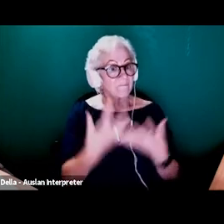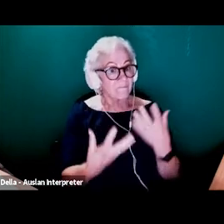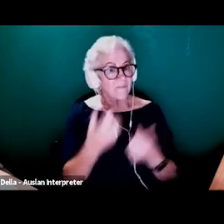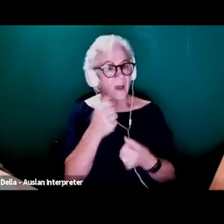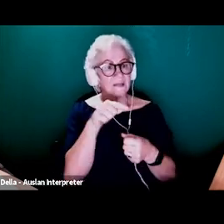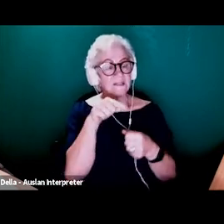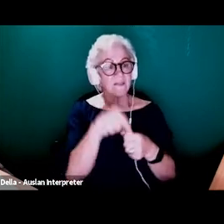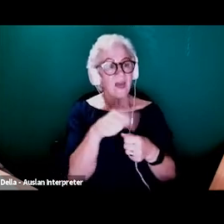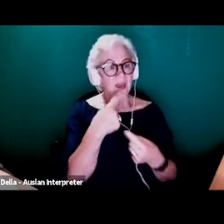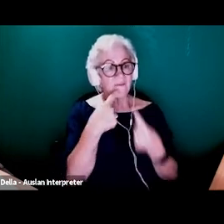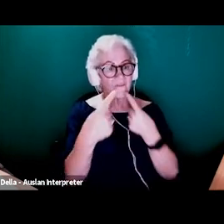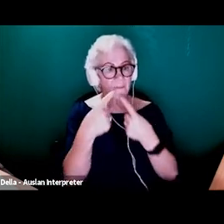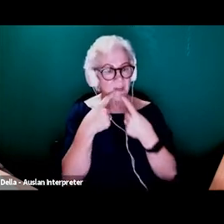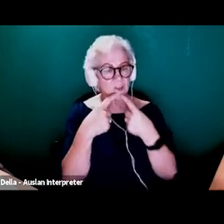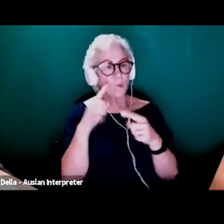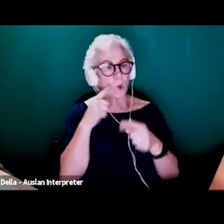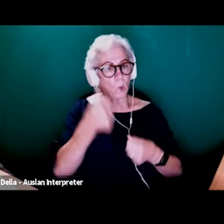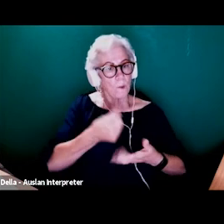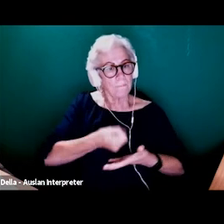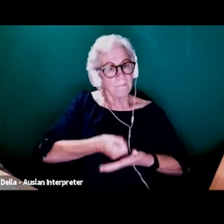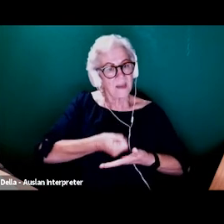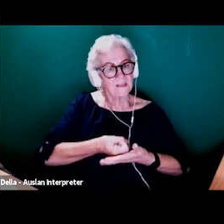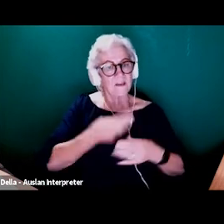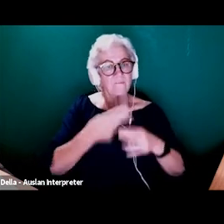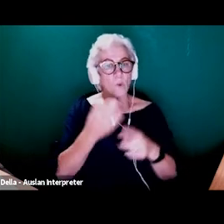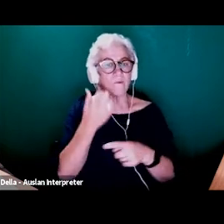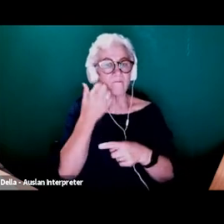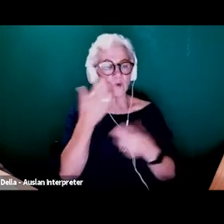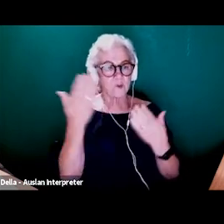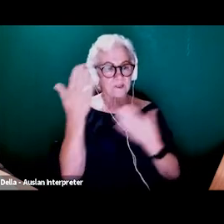the basis for future studies arising from this cohort.